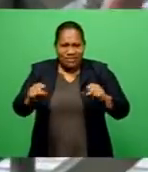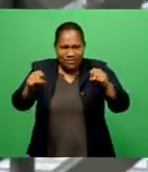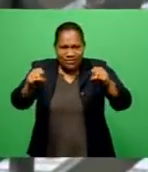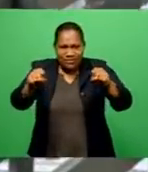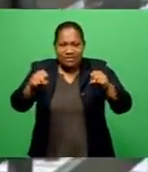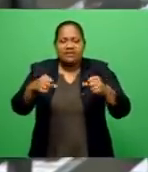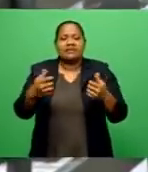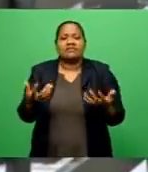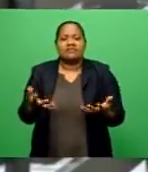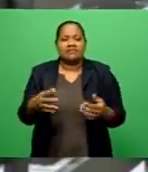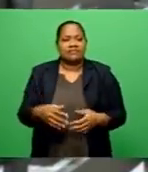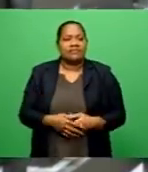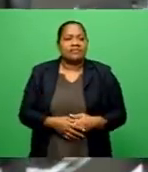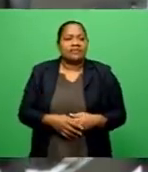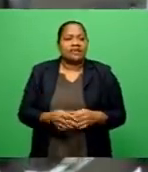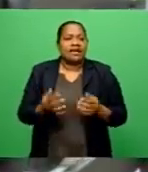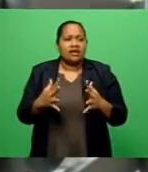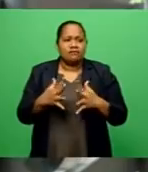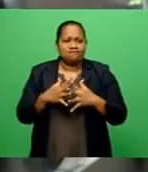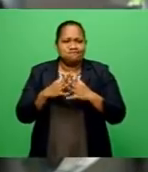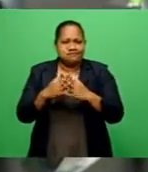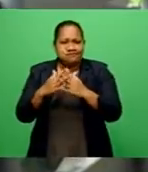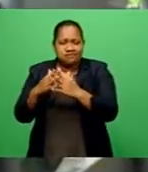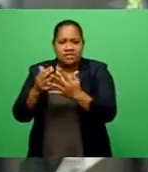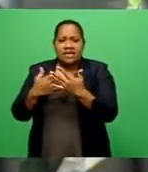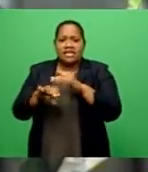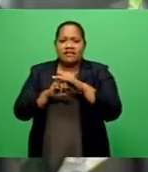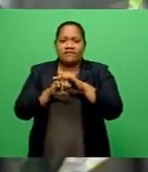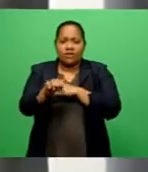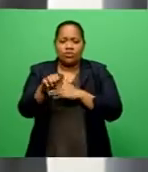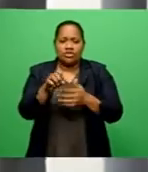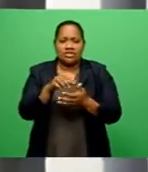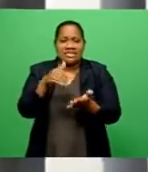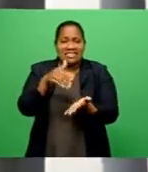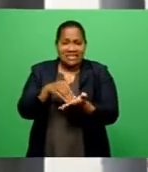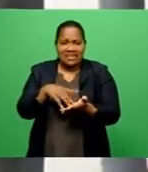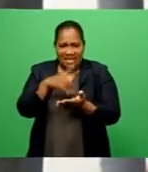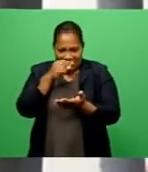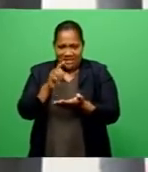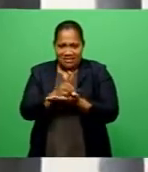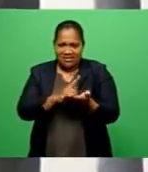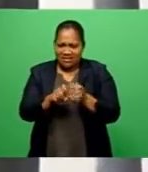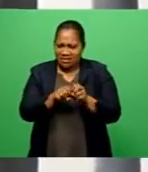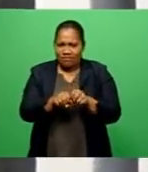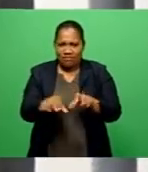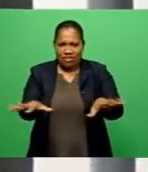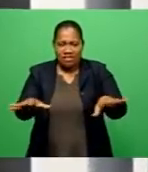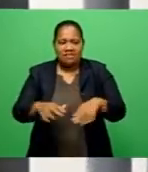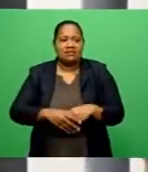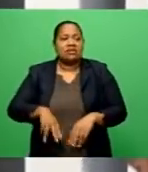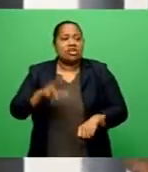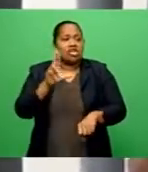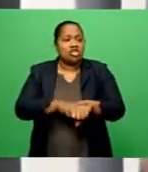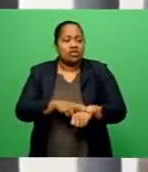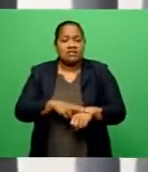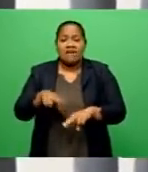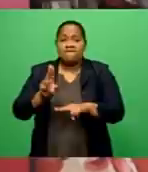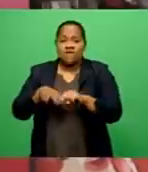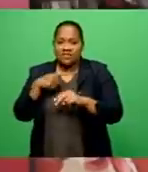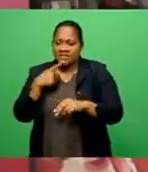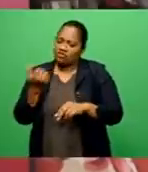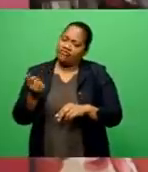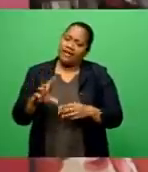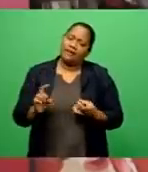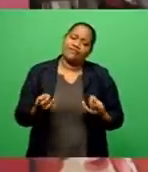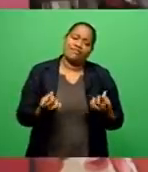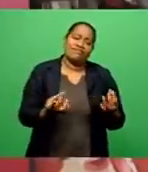and overcrowding at evacuation centers could lead to diseases. Dr. Fong says they have prepared for this possibility.